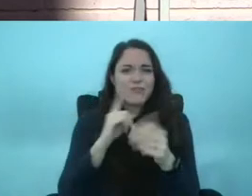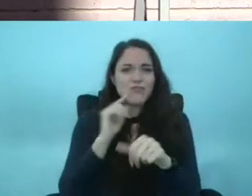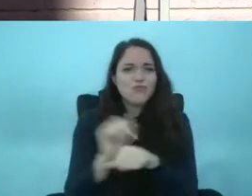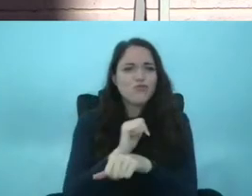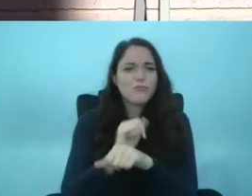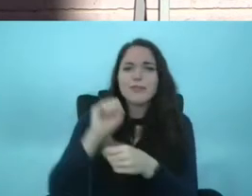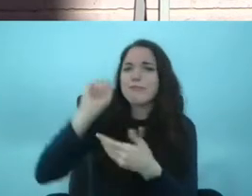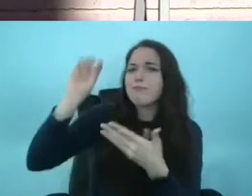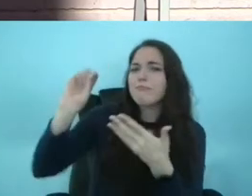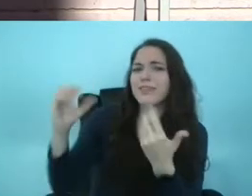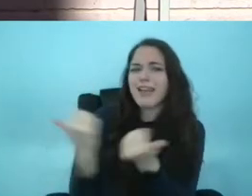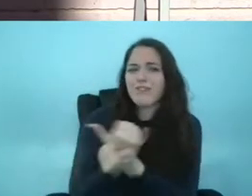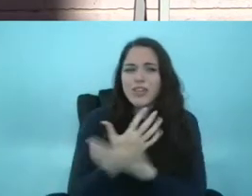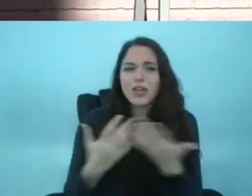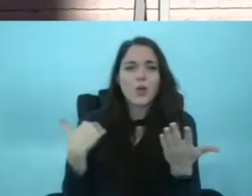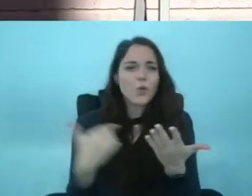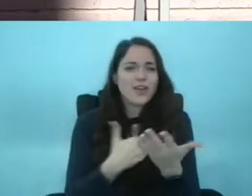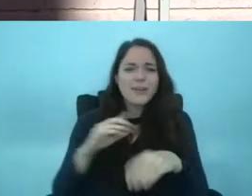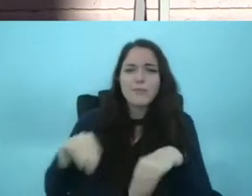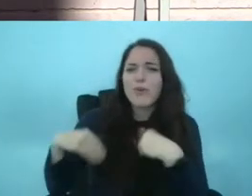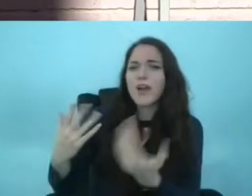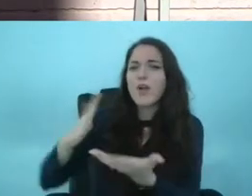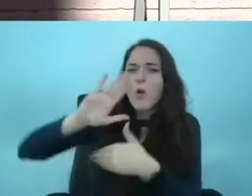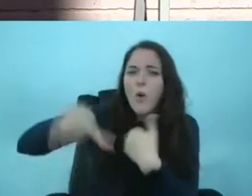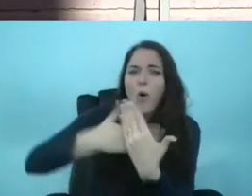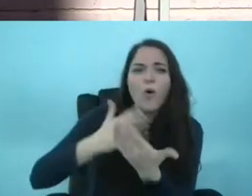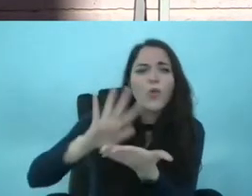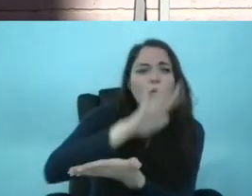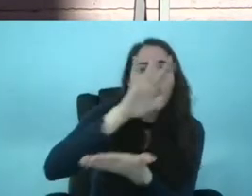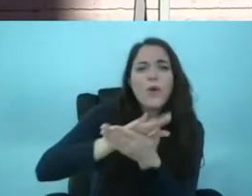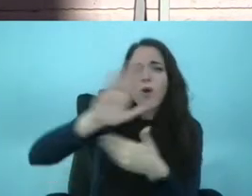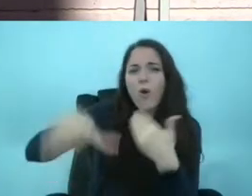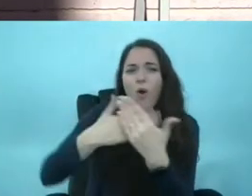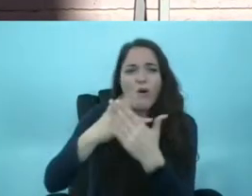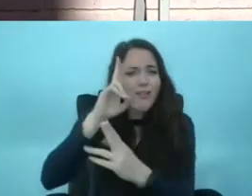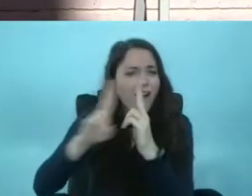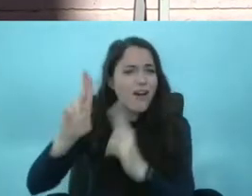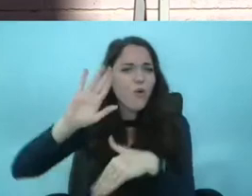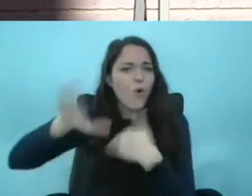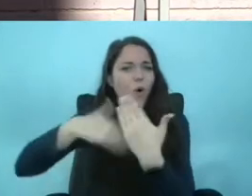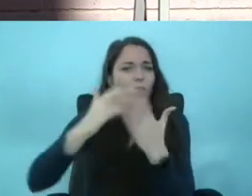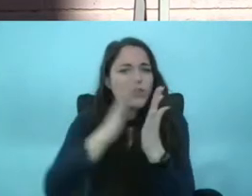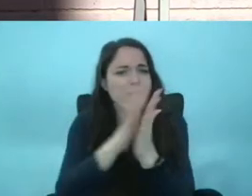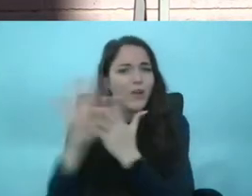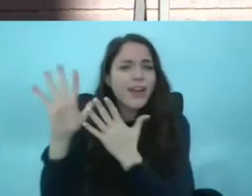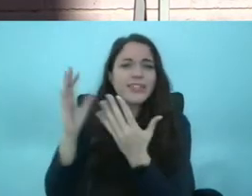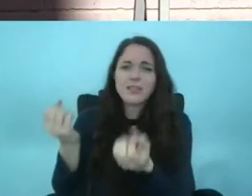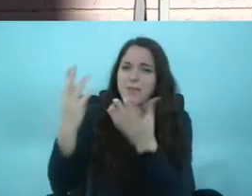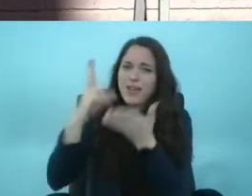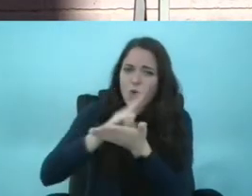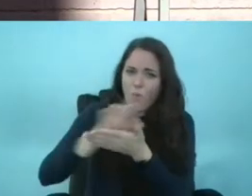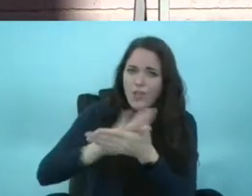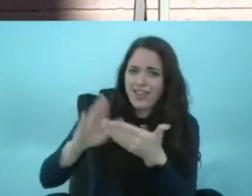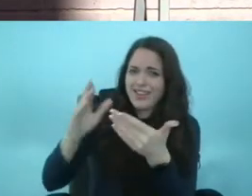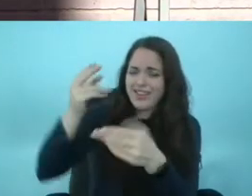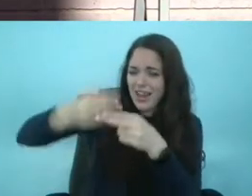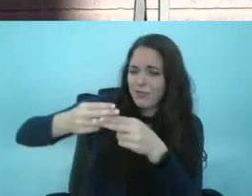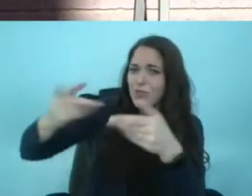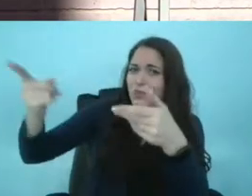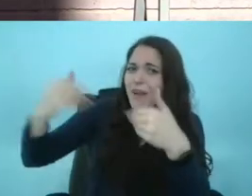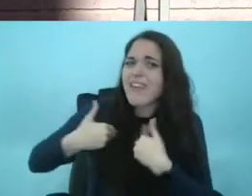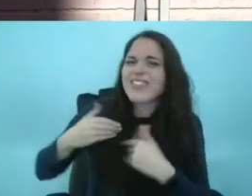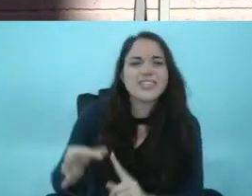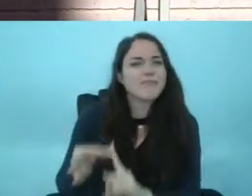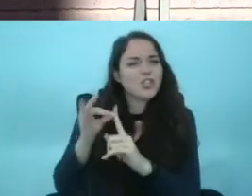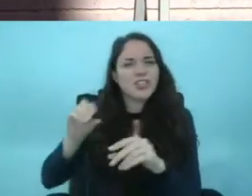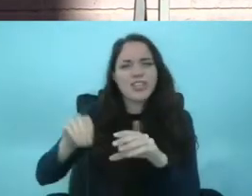honor, and all the praise in all your many and holy names, and especially in the name of our Lord Jesus Christ. Amen.